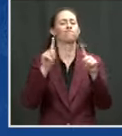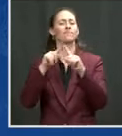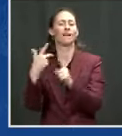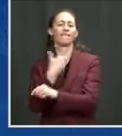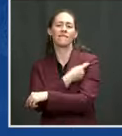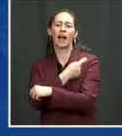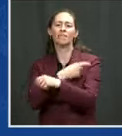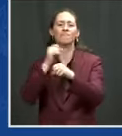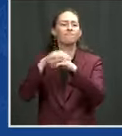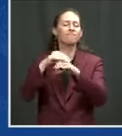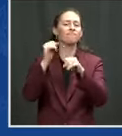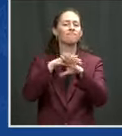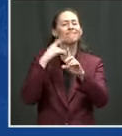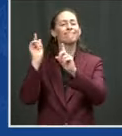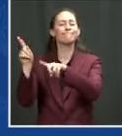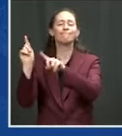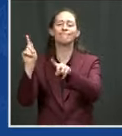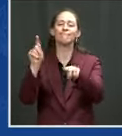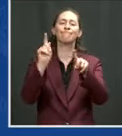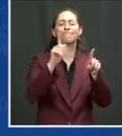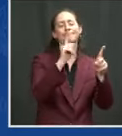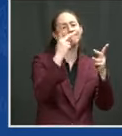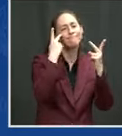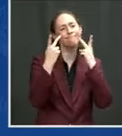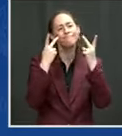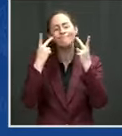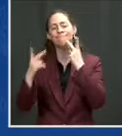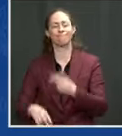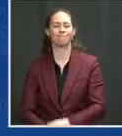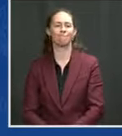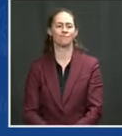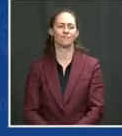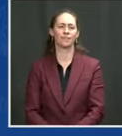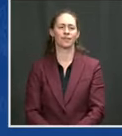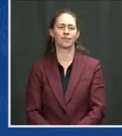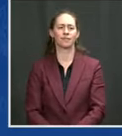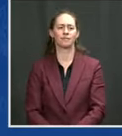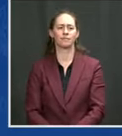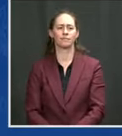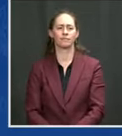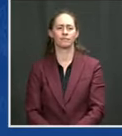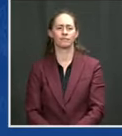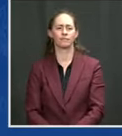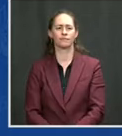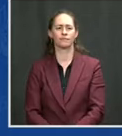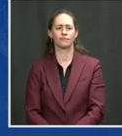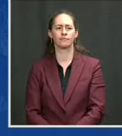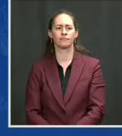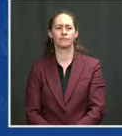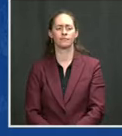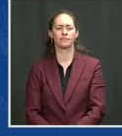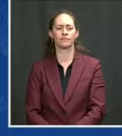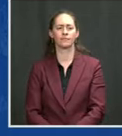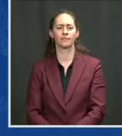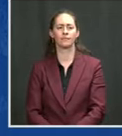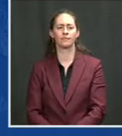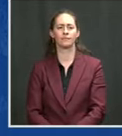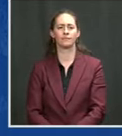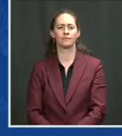really does get down to, for that person who allegedly is an anti-vaxxer, it gets down, in many cases, just to convenience.